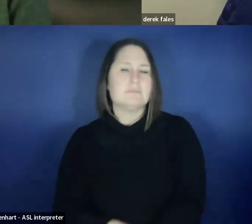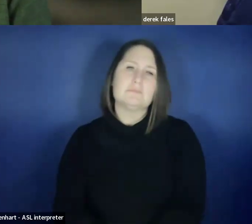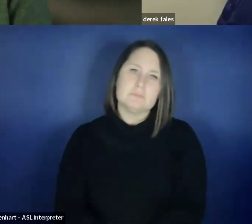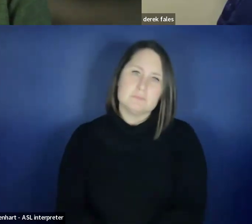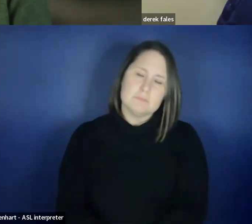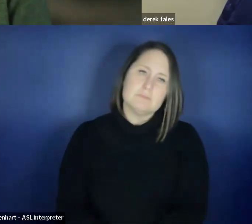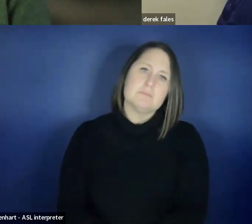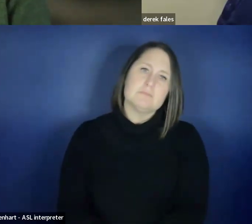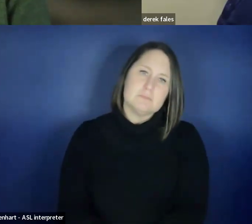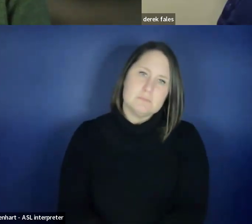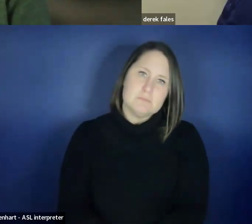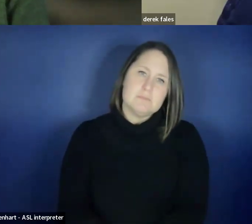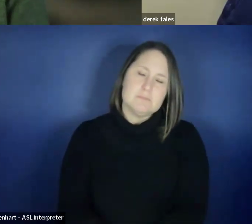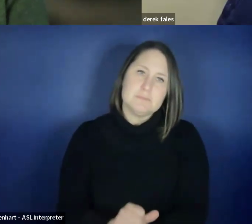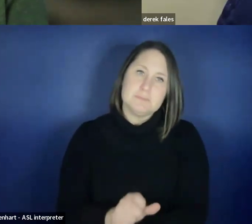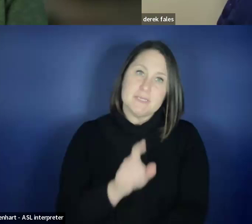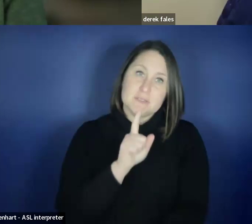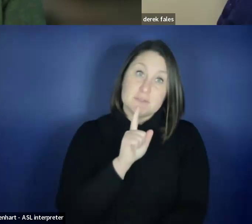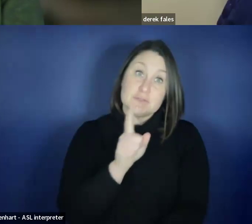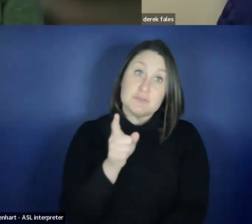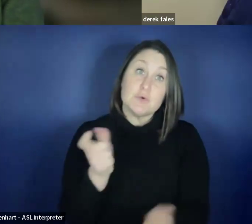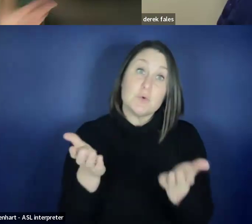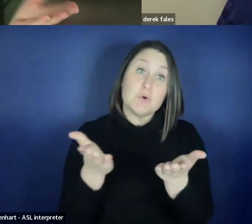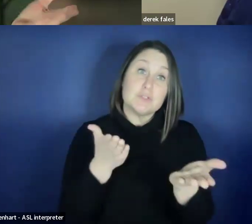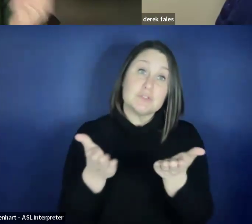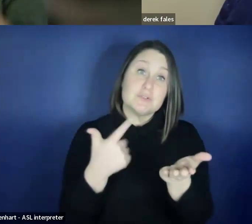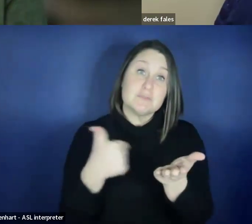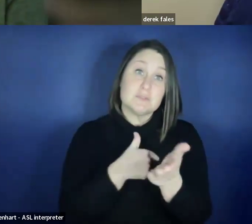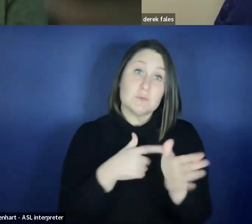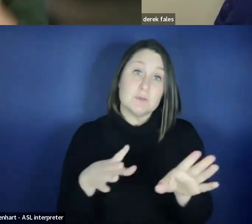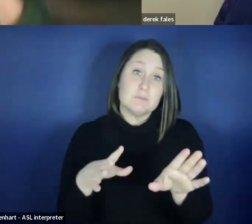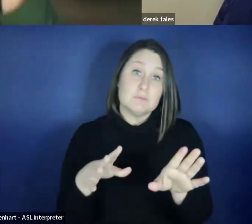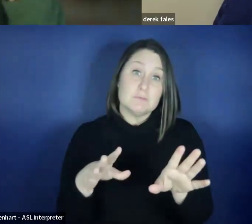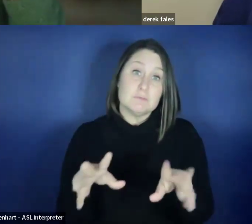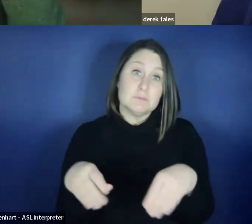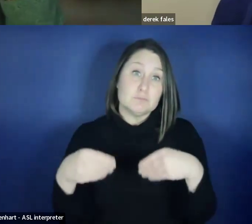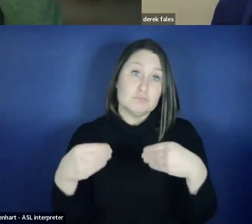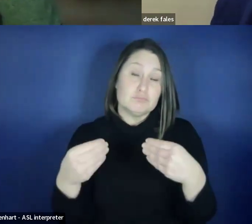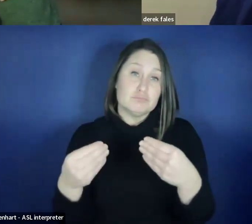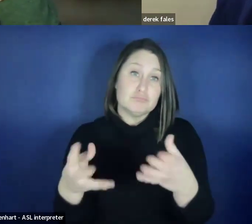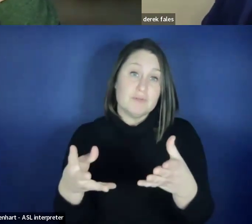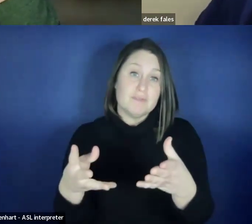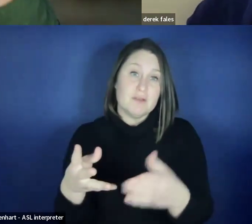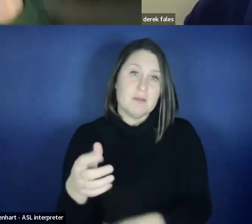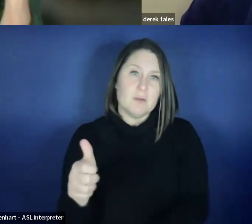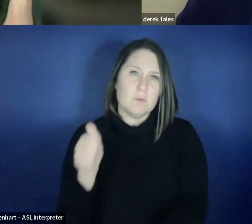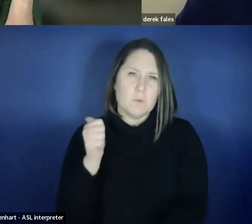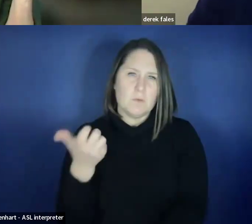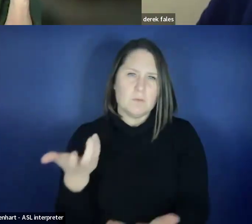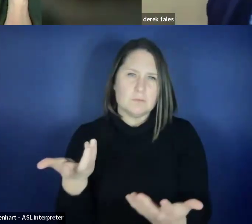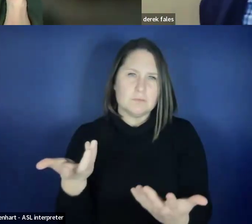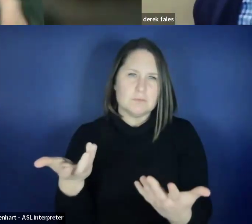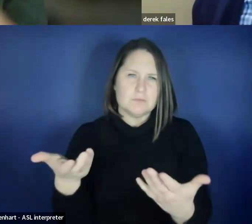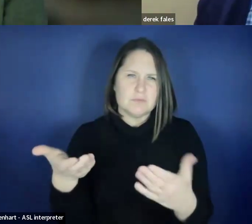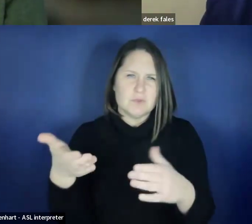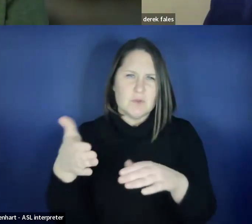To make sure that the services that we're providing will not overlap, or they will